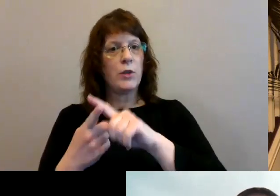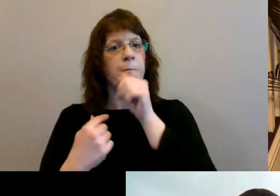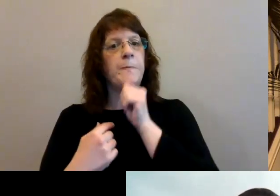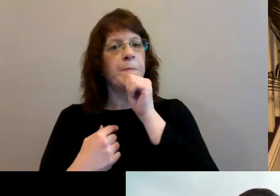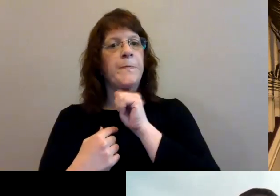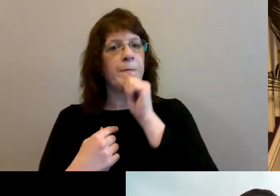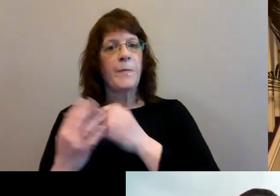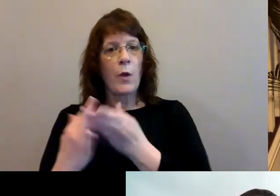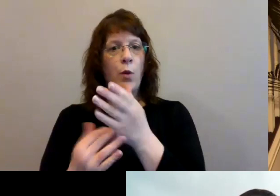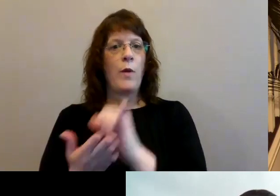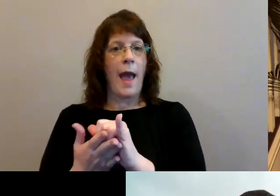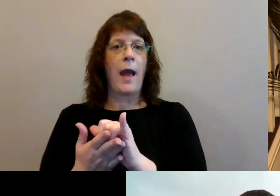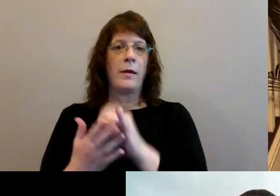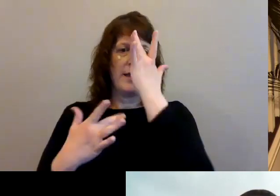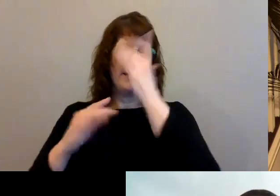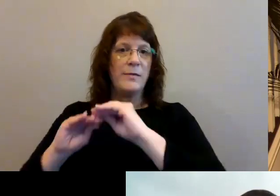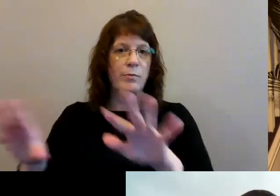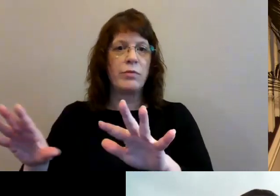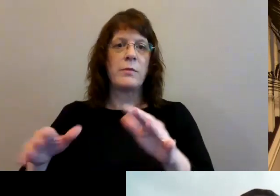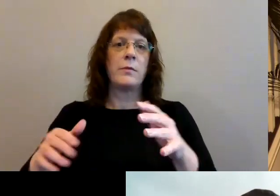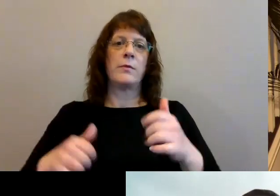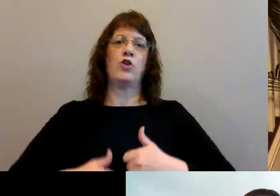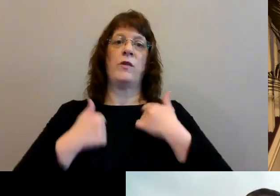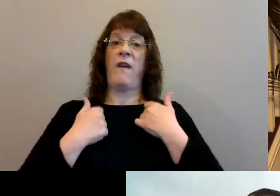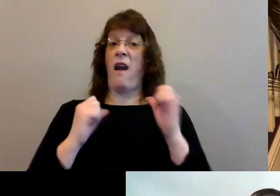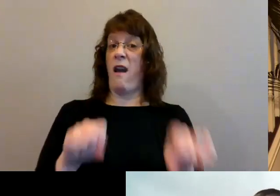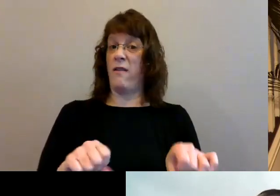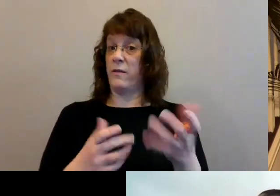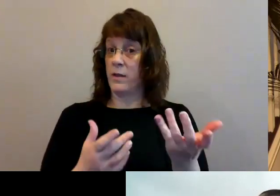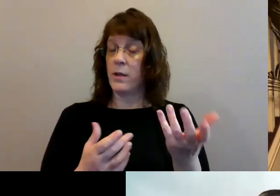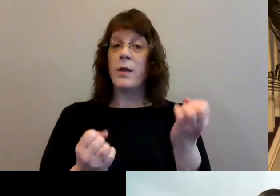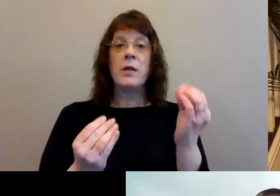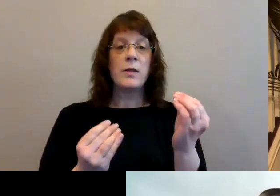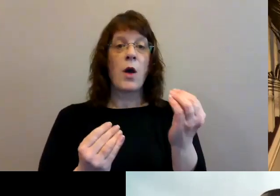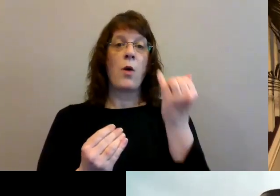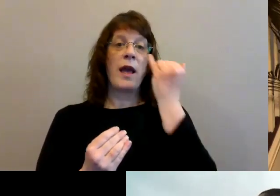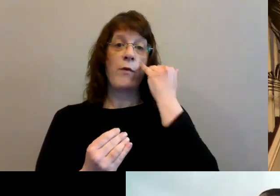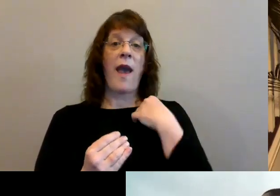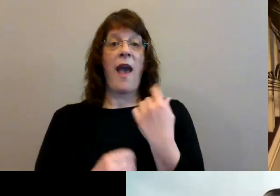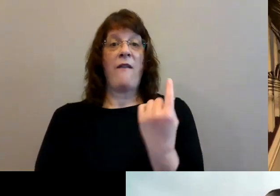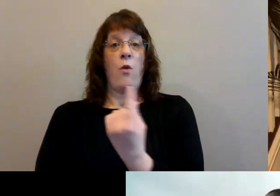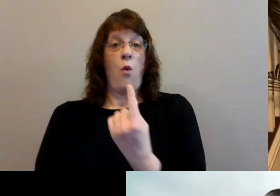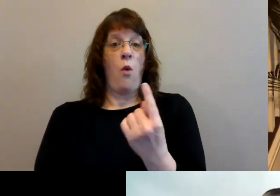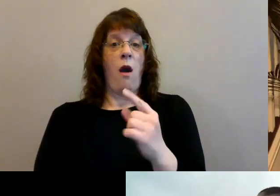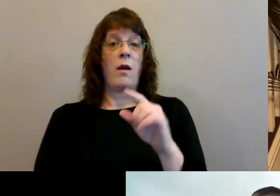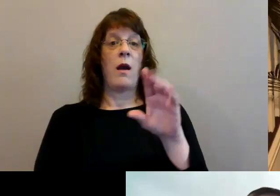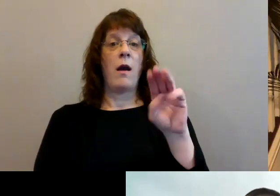through those outbreaks and survive on the market. And so by having these monoculture or like these very